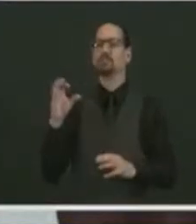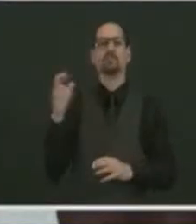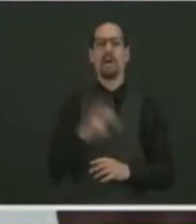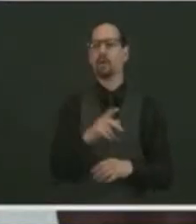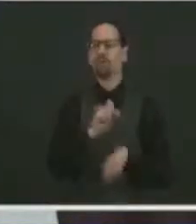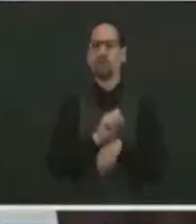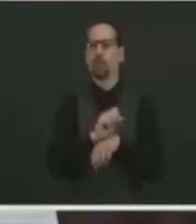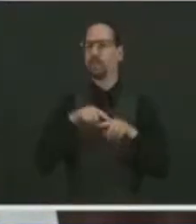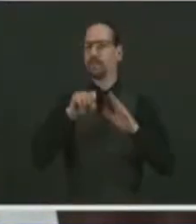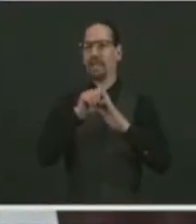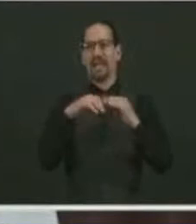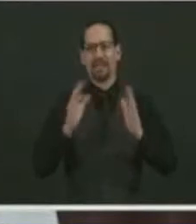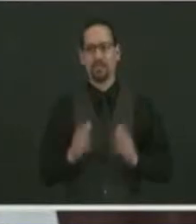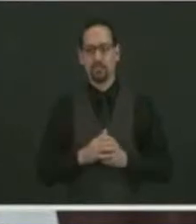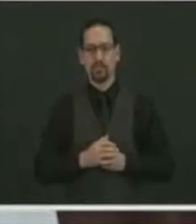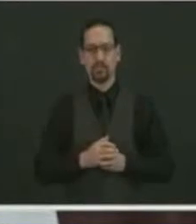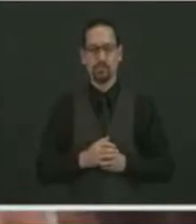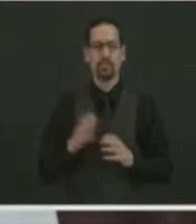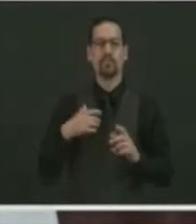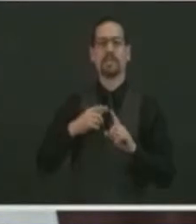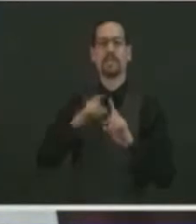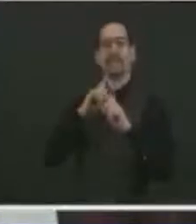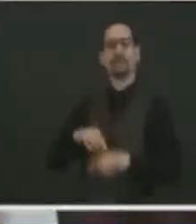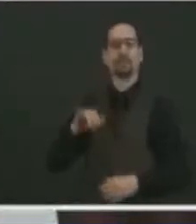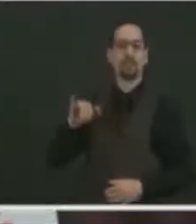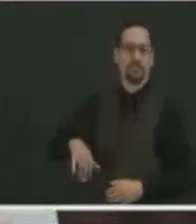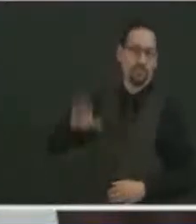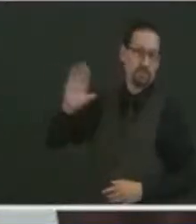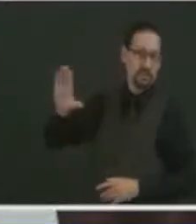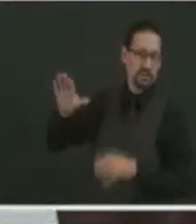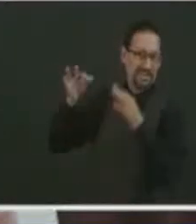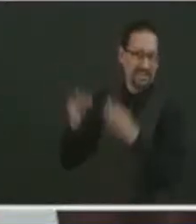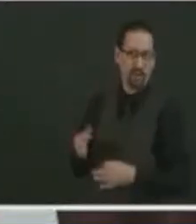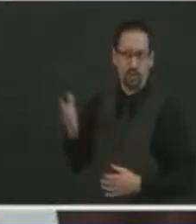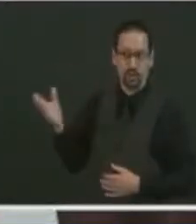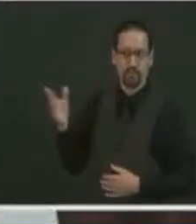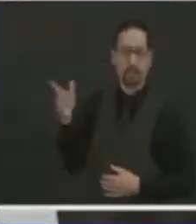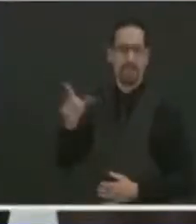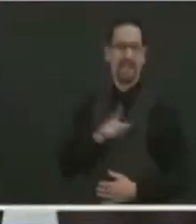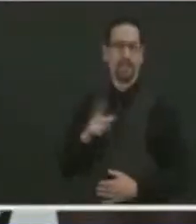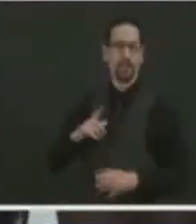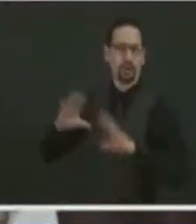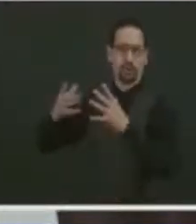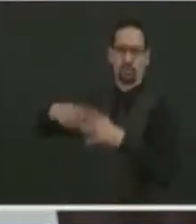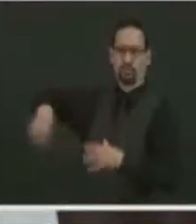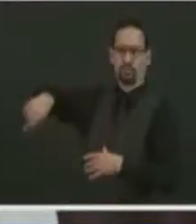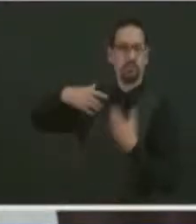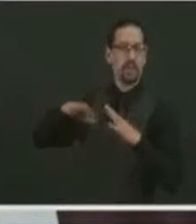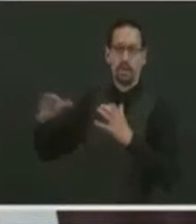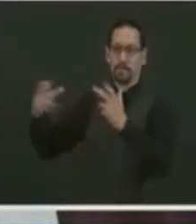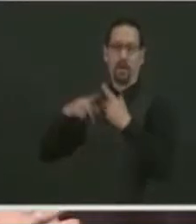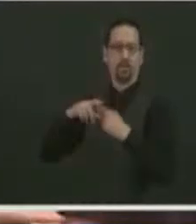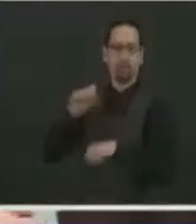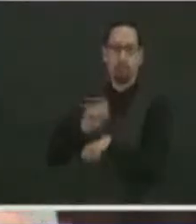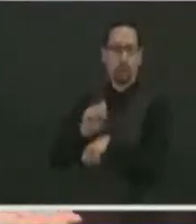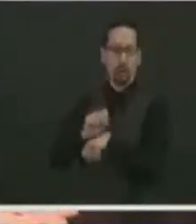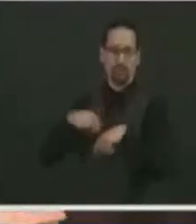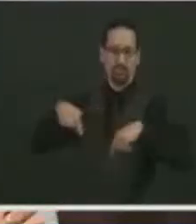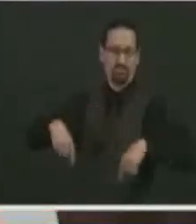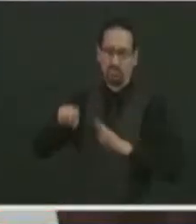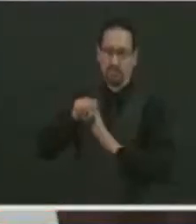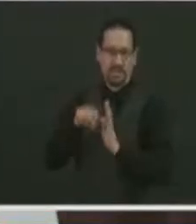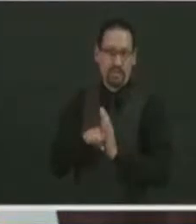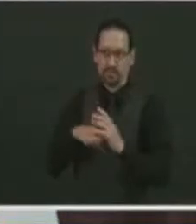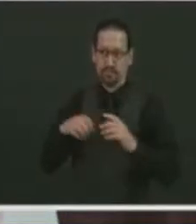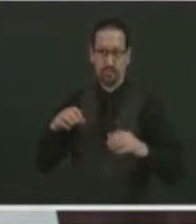That's their call. So I let the legislature run their business. I don't actually know the legislative rule to which you reference. That could be